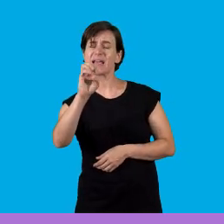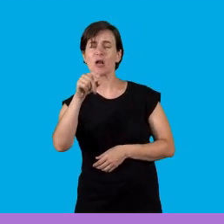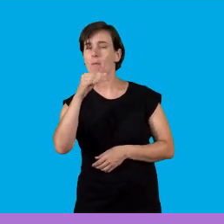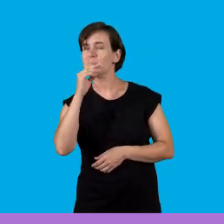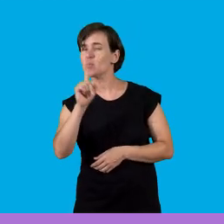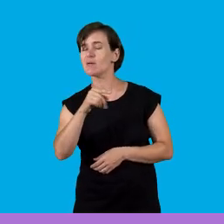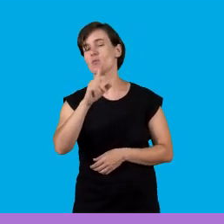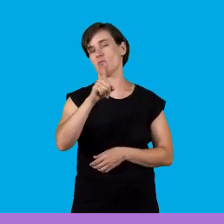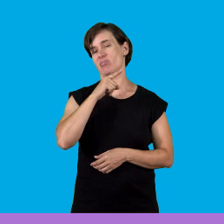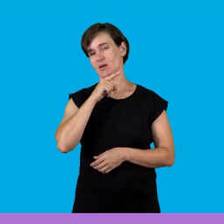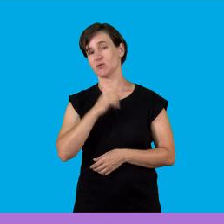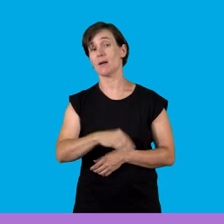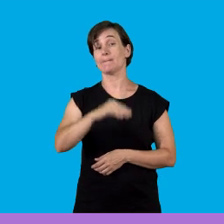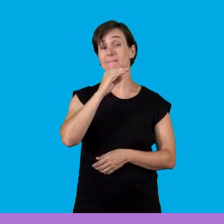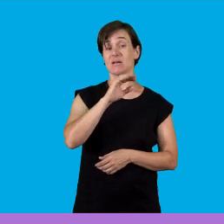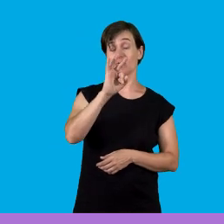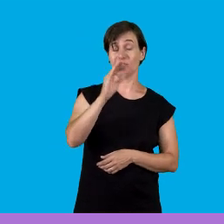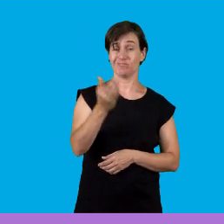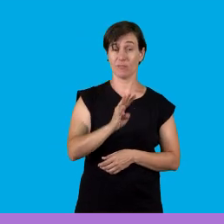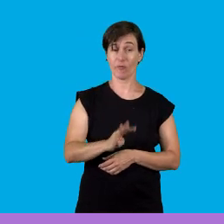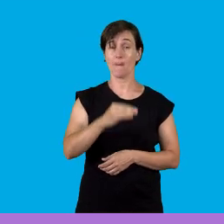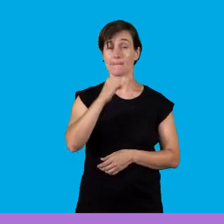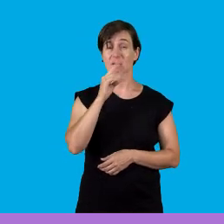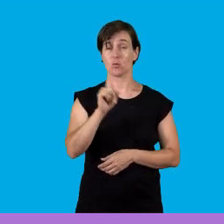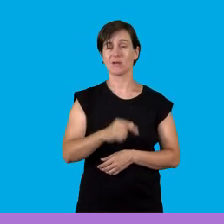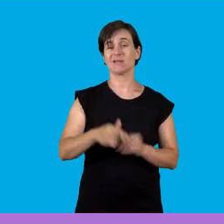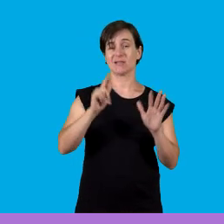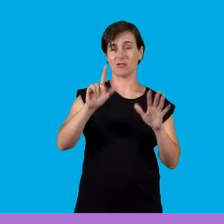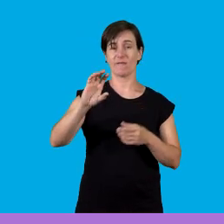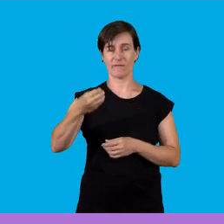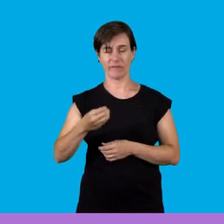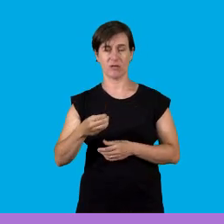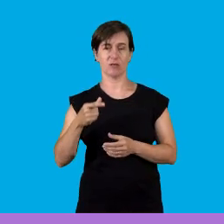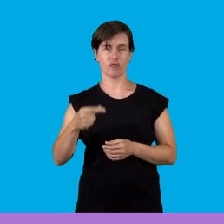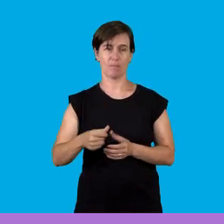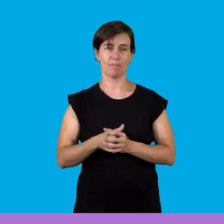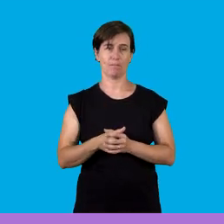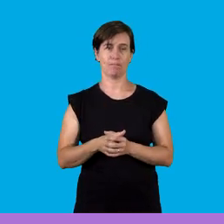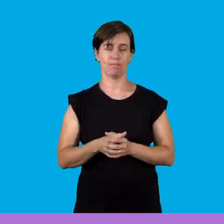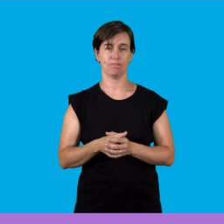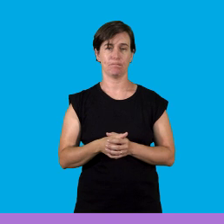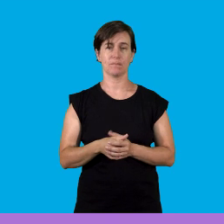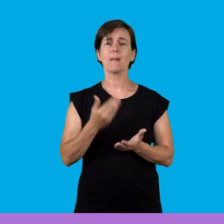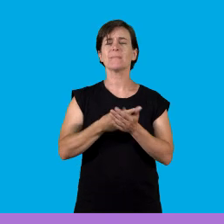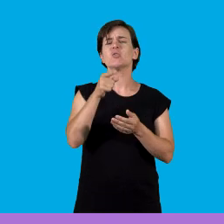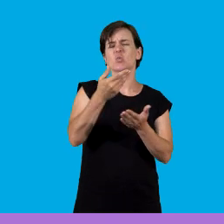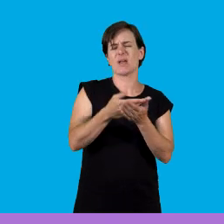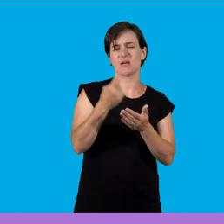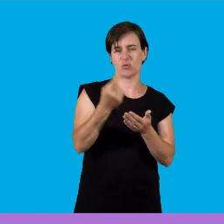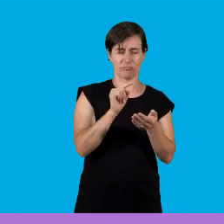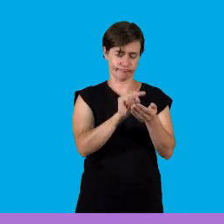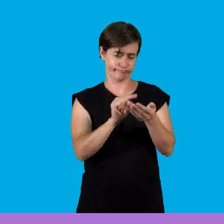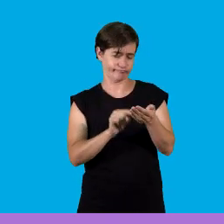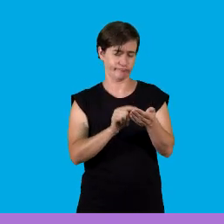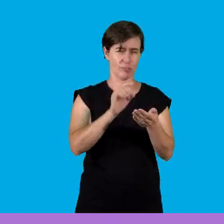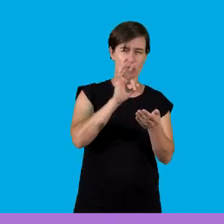so 3/4 of 1,000, right? That will give us 750, right? And you should know that. But you can type in 3